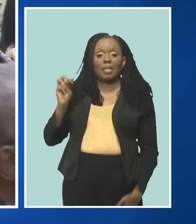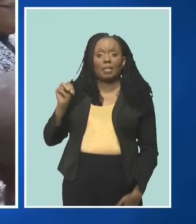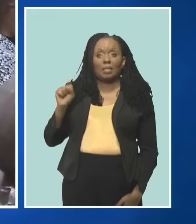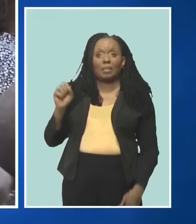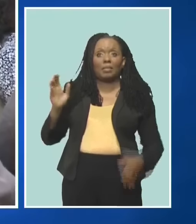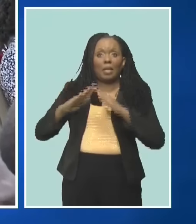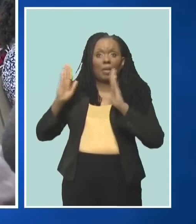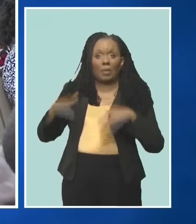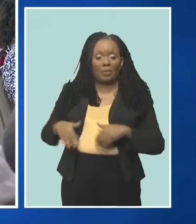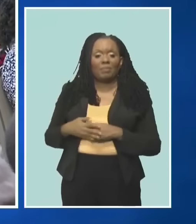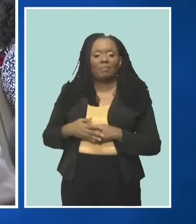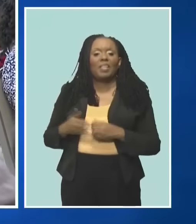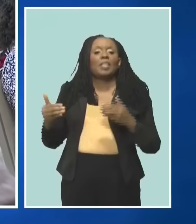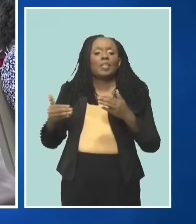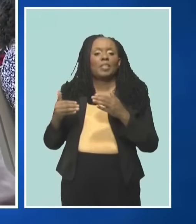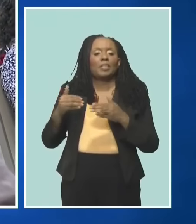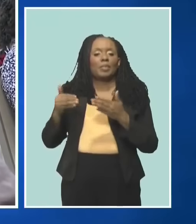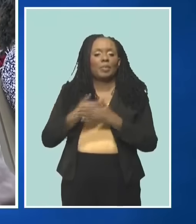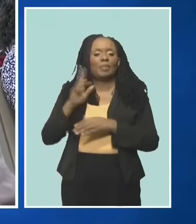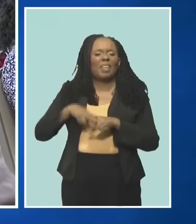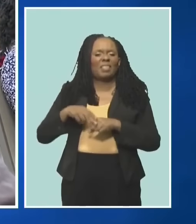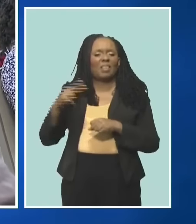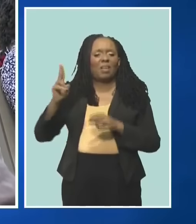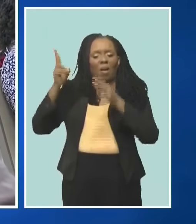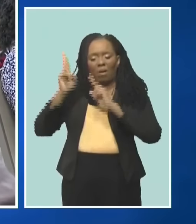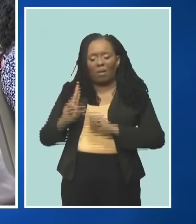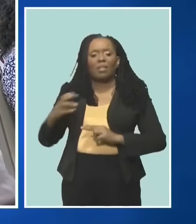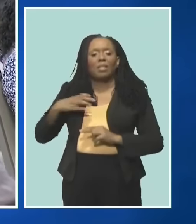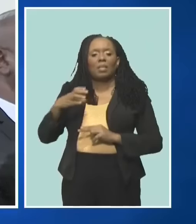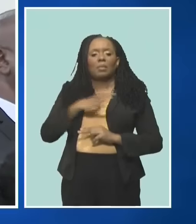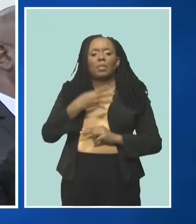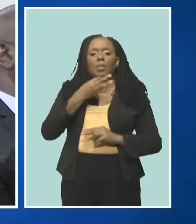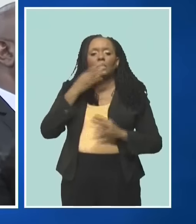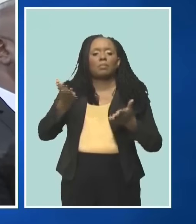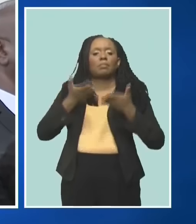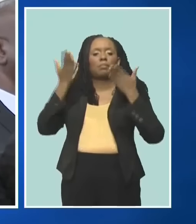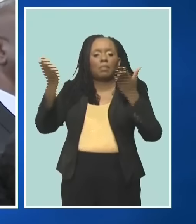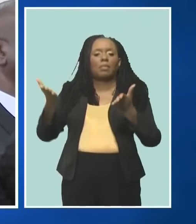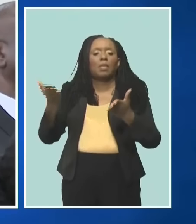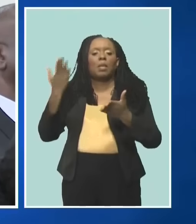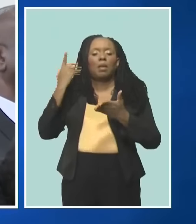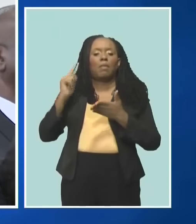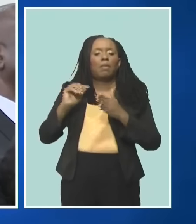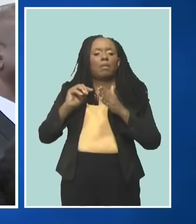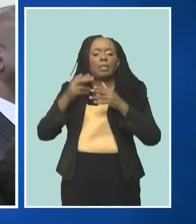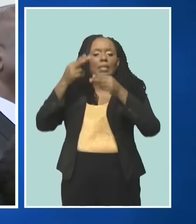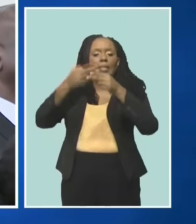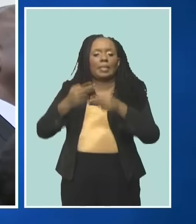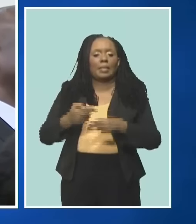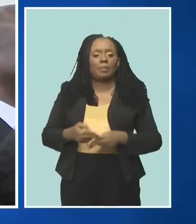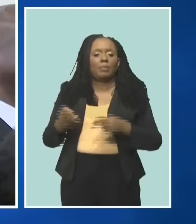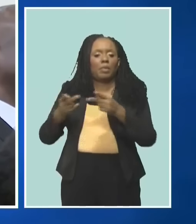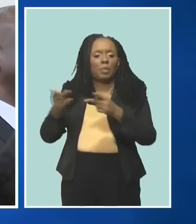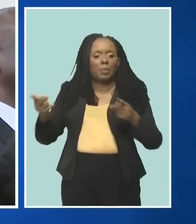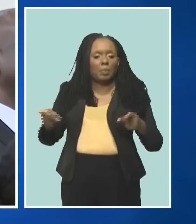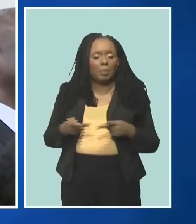be tasked with the responsibility of considering and recommending to Cabinet for the naming of public buildings and